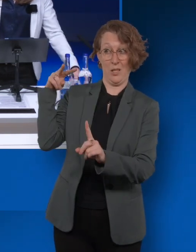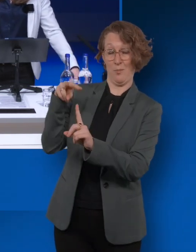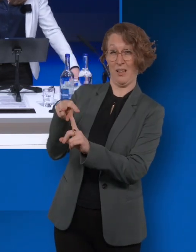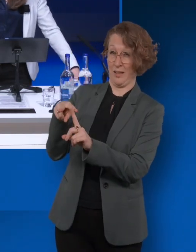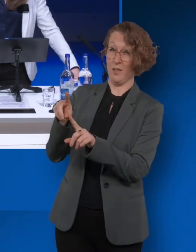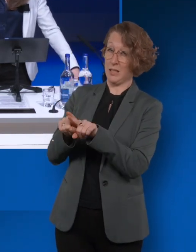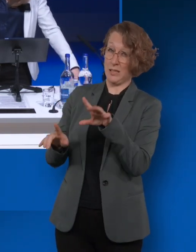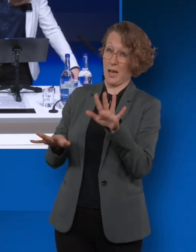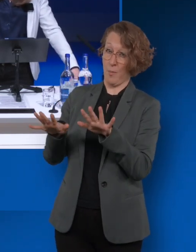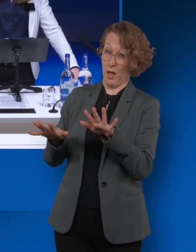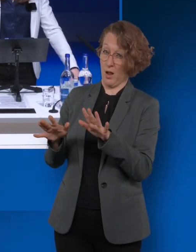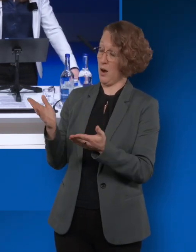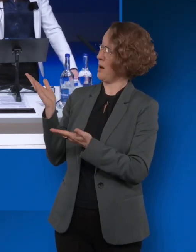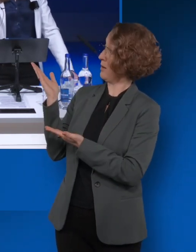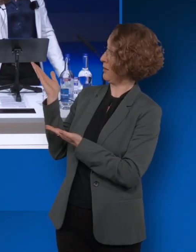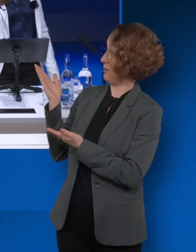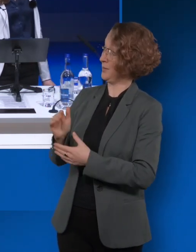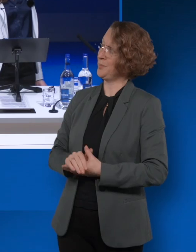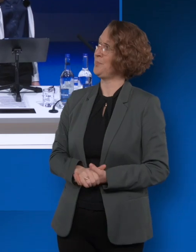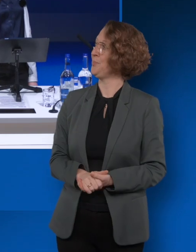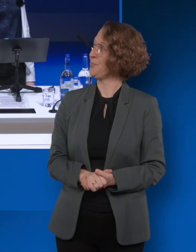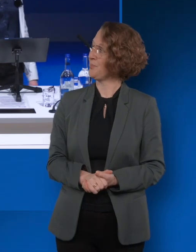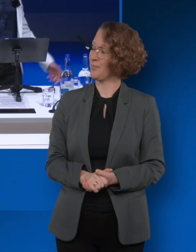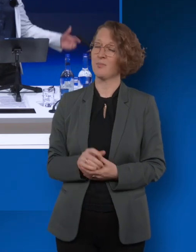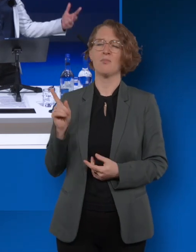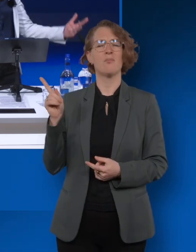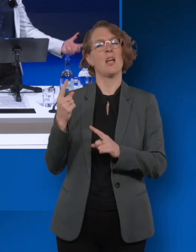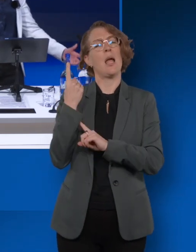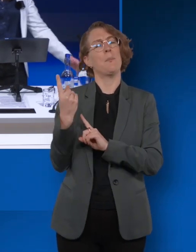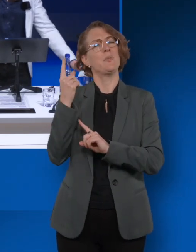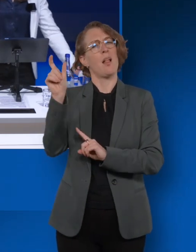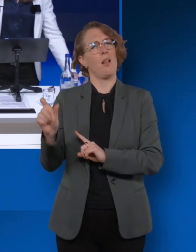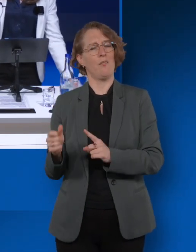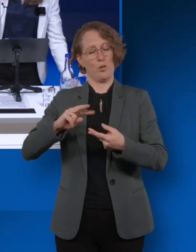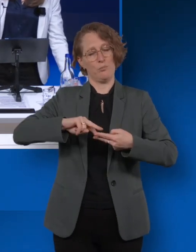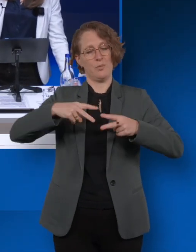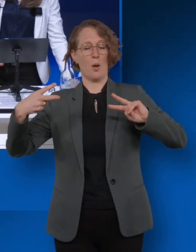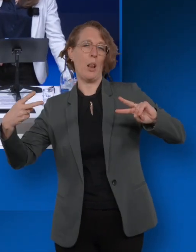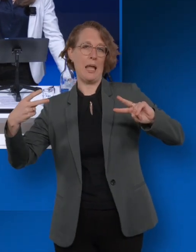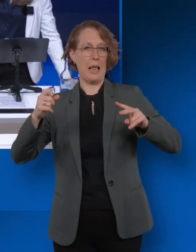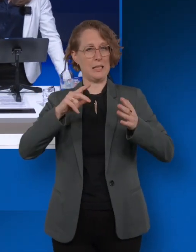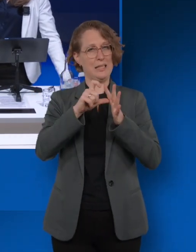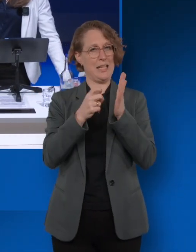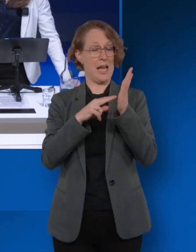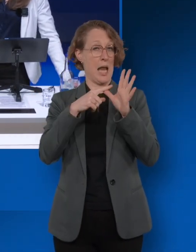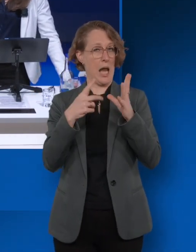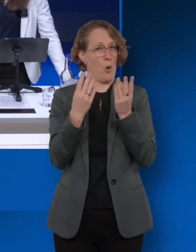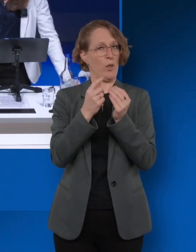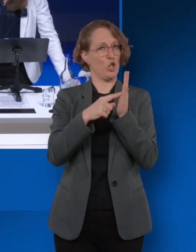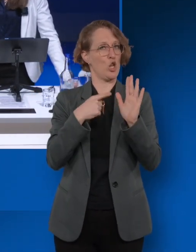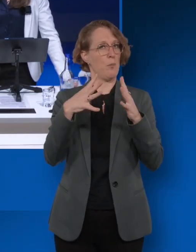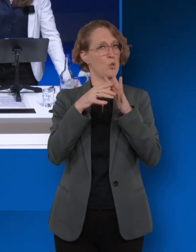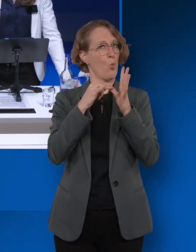perspective from Francis Crick, famous for co-discovering the DNA double helix along with James Watson. Well, he